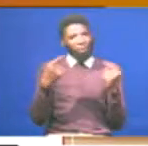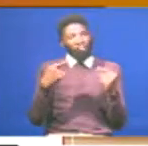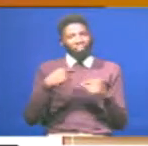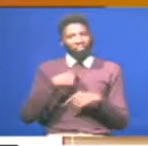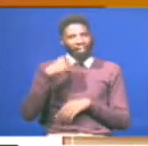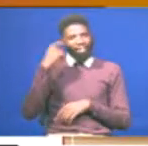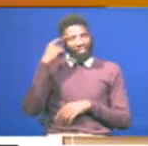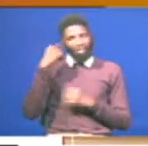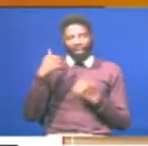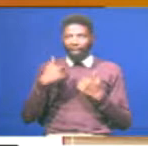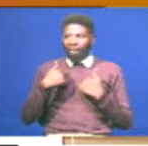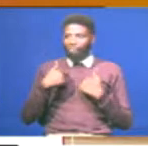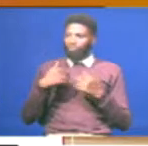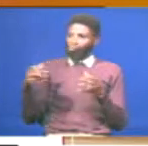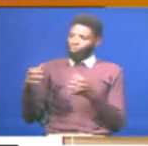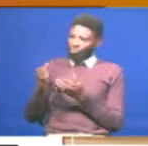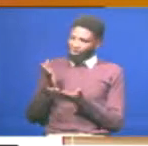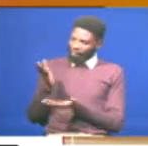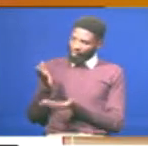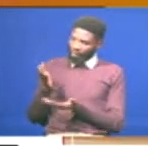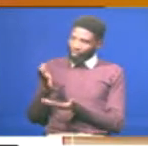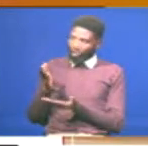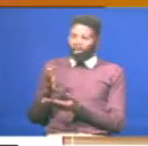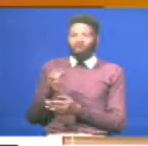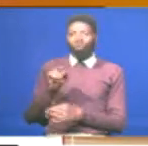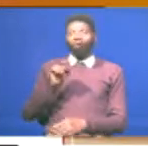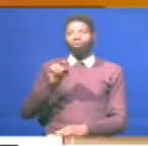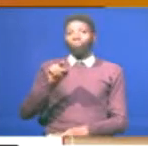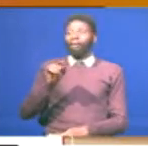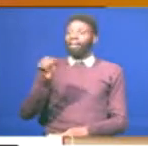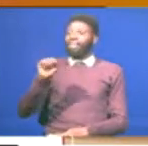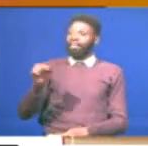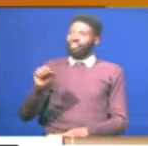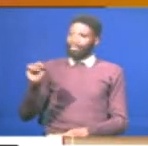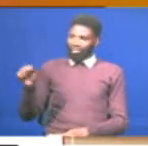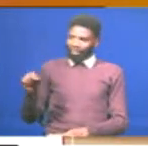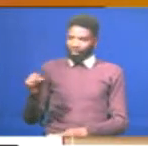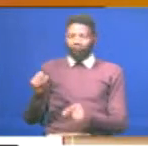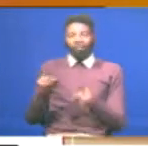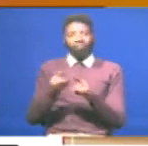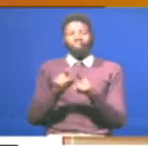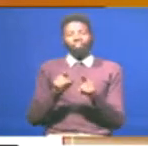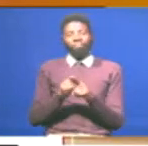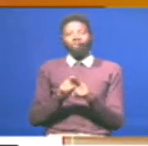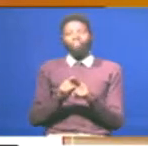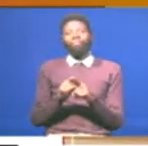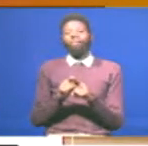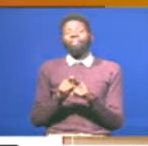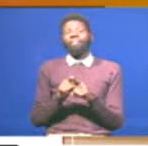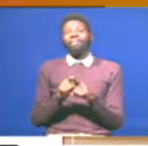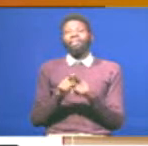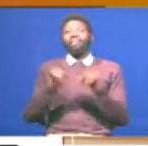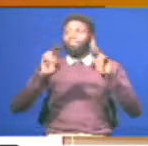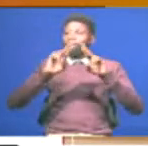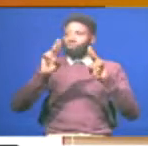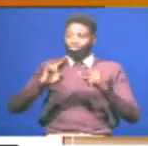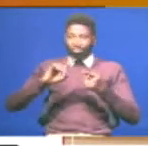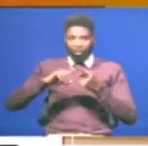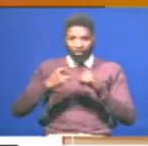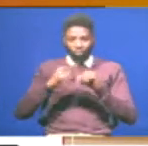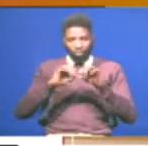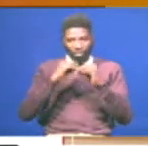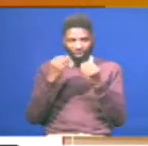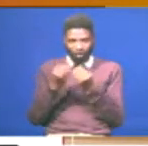an underground movement, .ss, and that's being awarded by International Standards Organization.